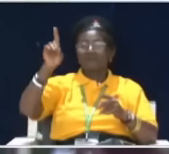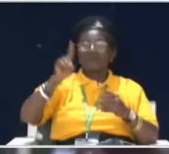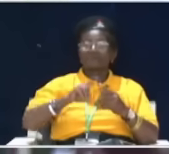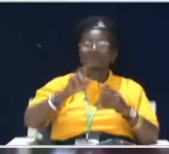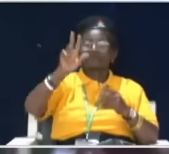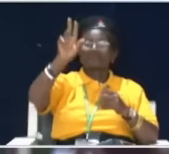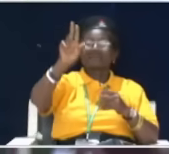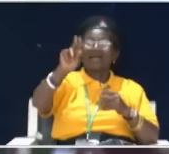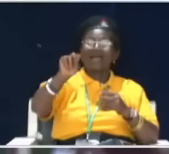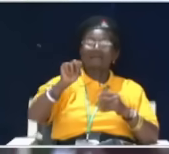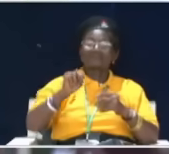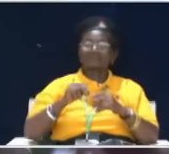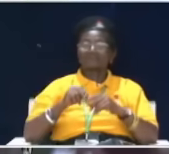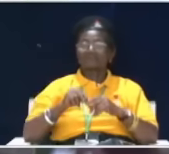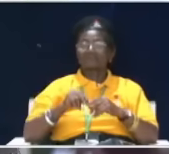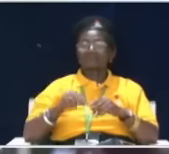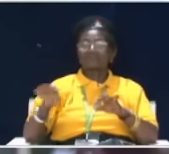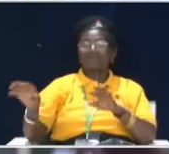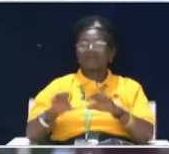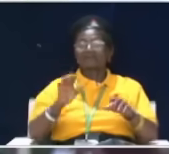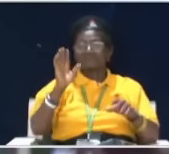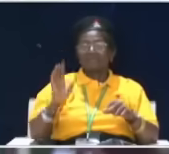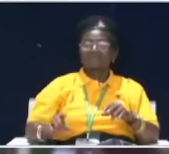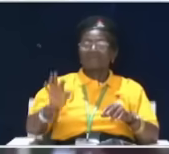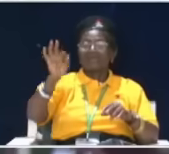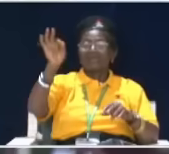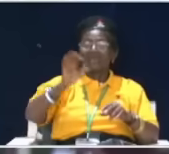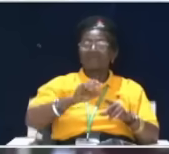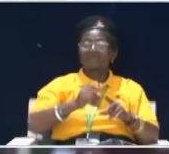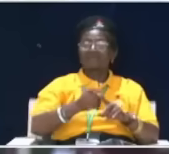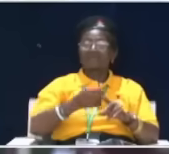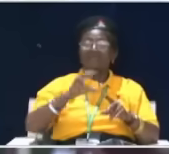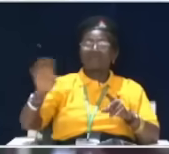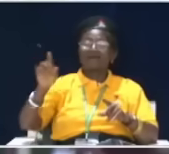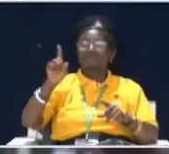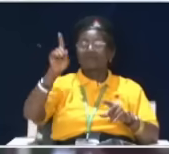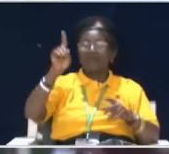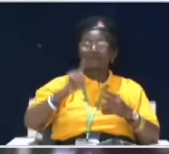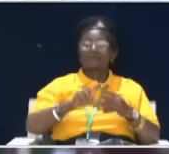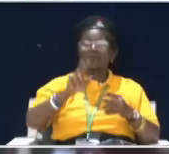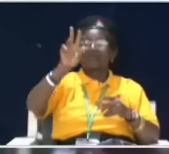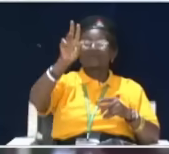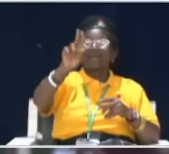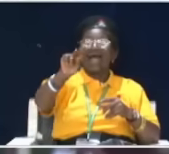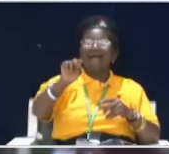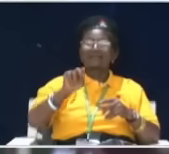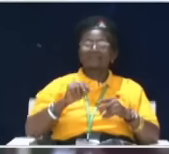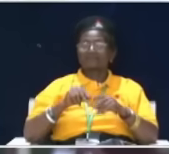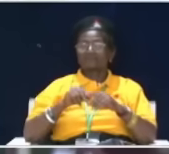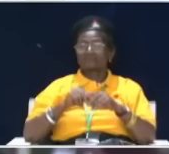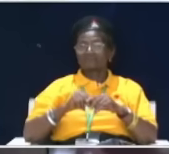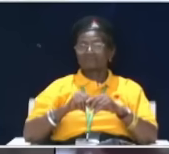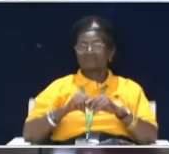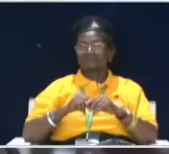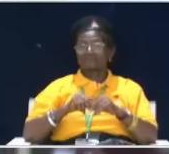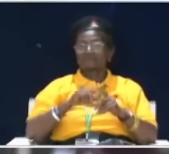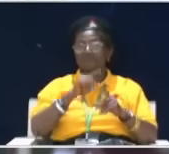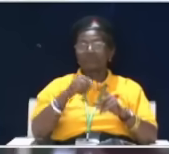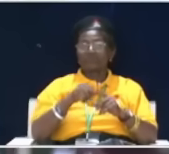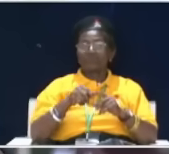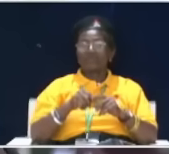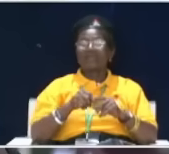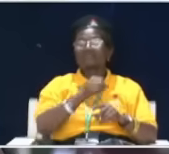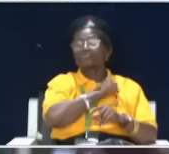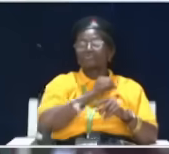lati ese kini bi ese ogbon. Acts chapter 9 from verse 1 to 30. Ise apostle ori ikesan ese kini di ogbon. When Saul